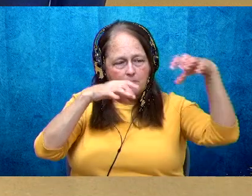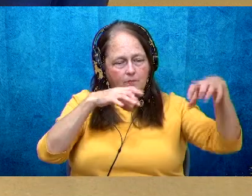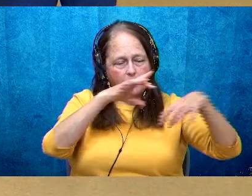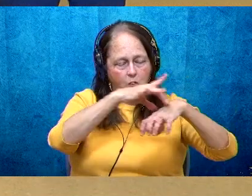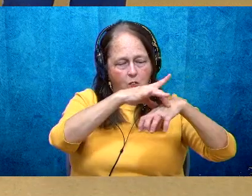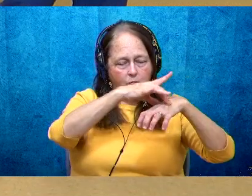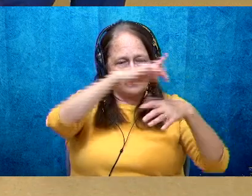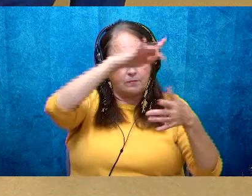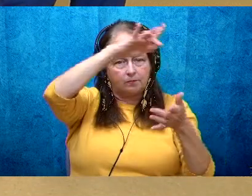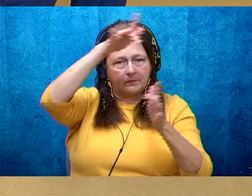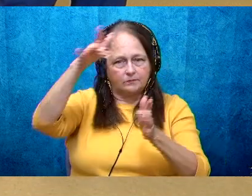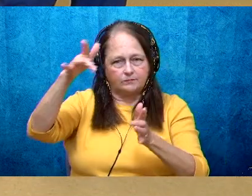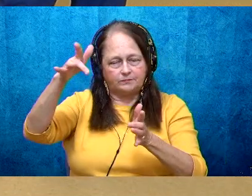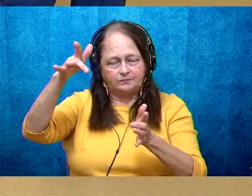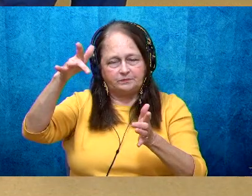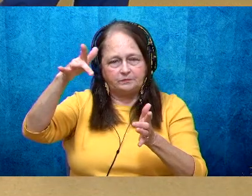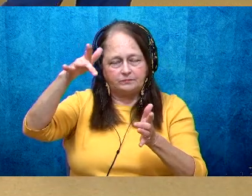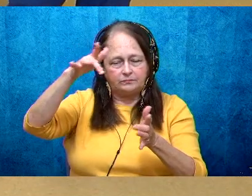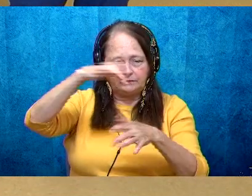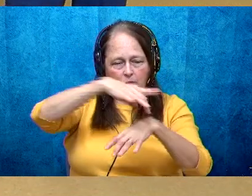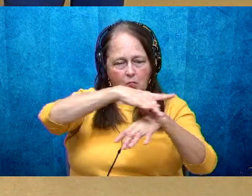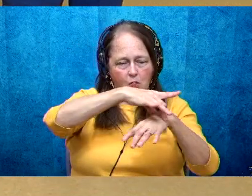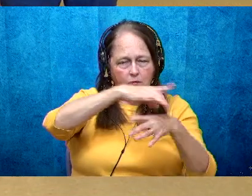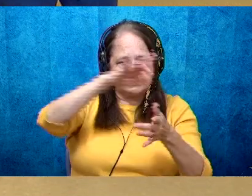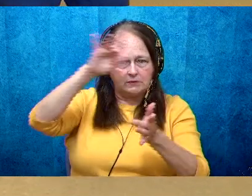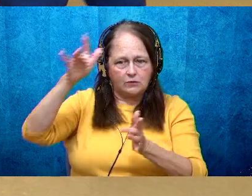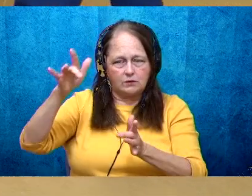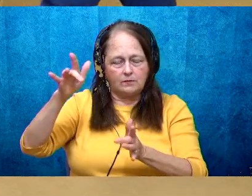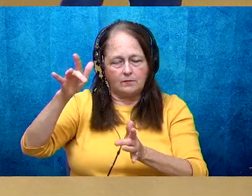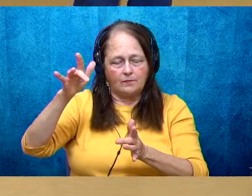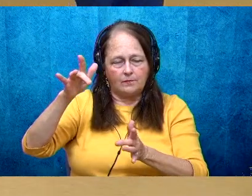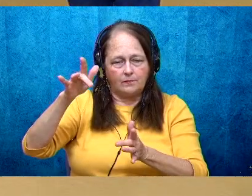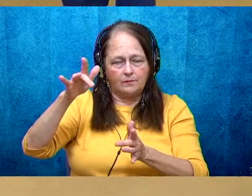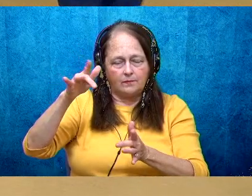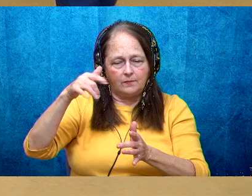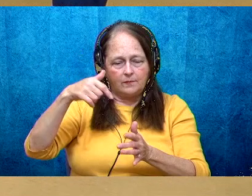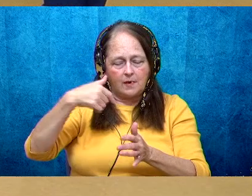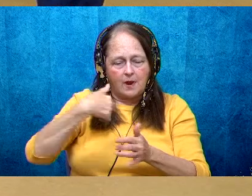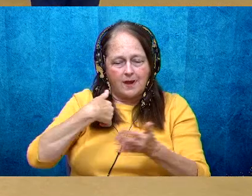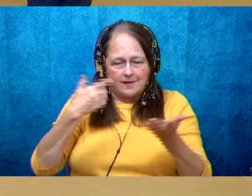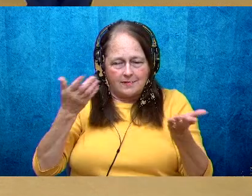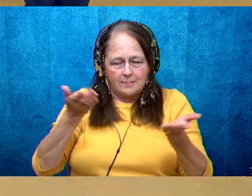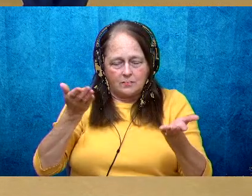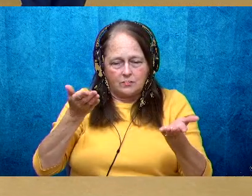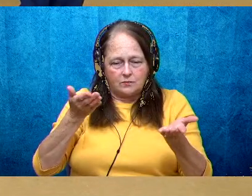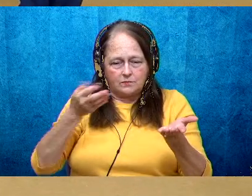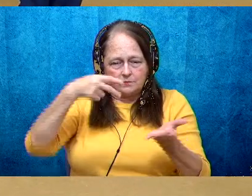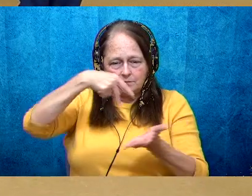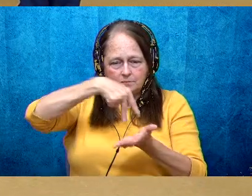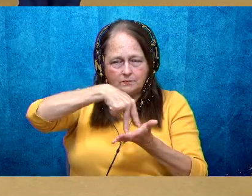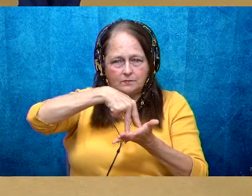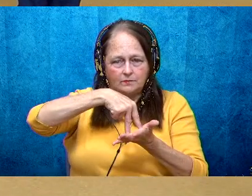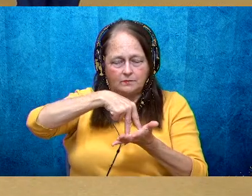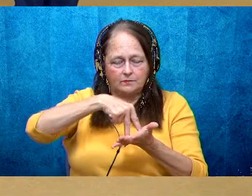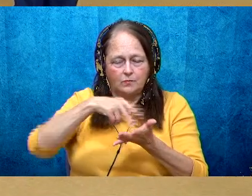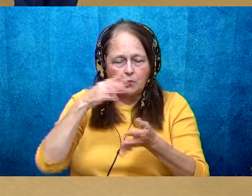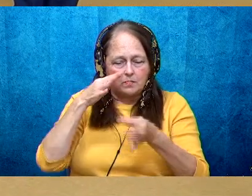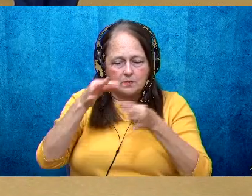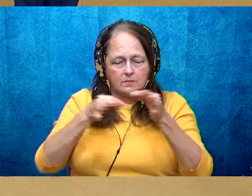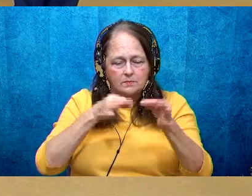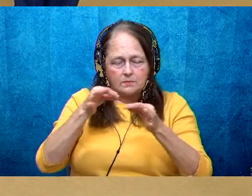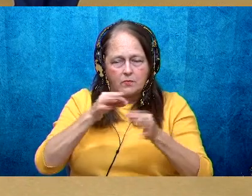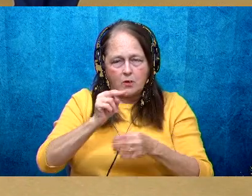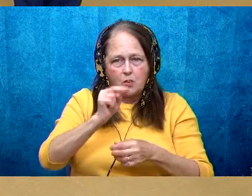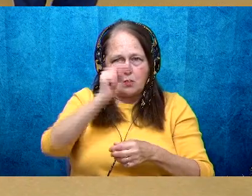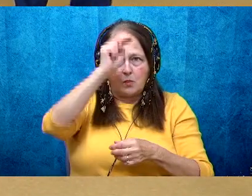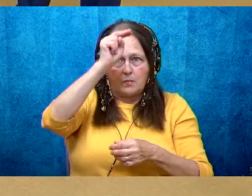tilt. He's kind of tilted away. And when I'm in this position, and we're going to talk about the northern